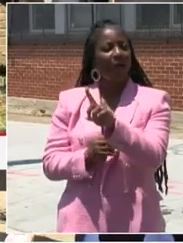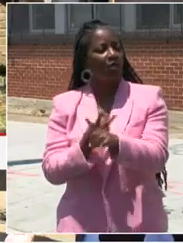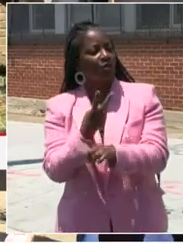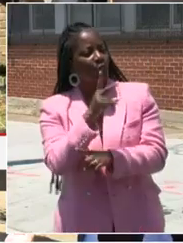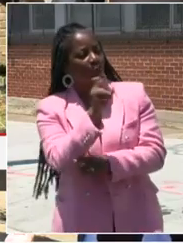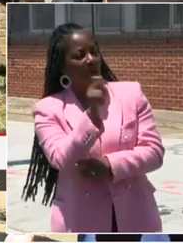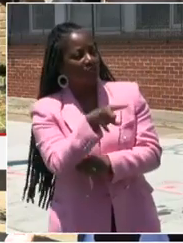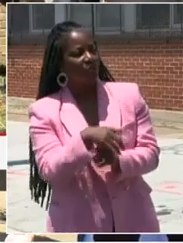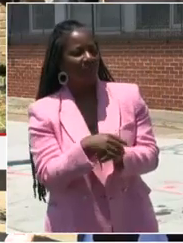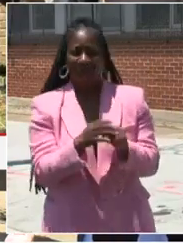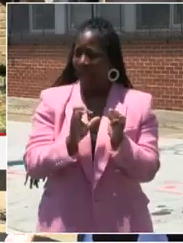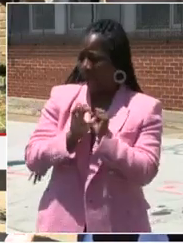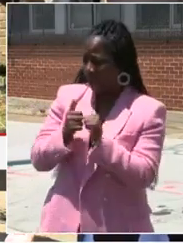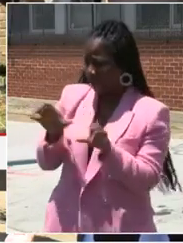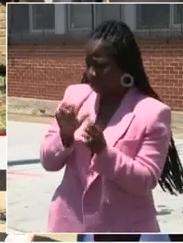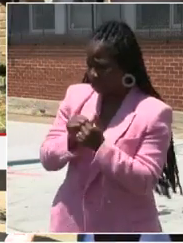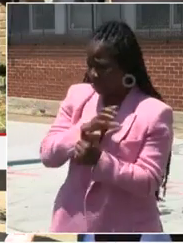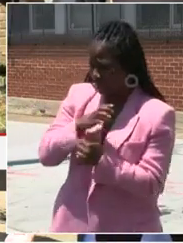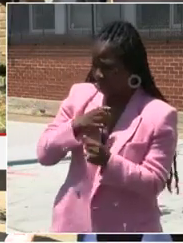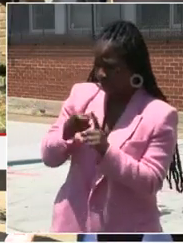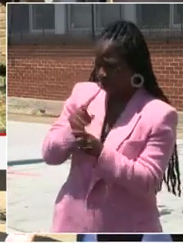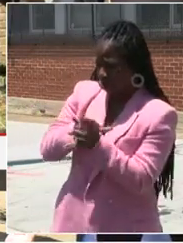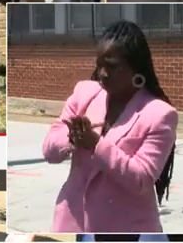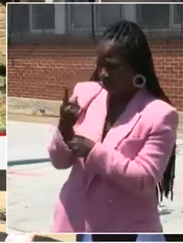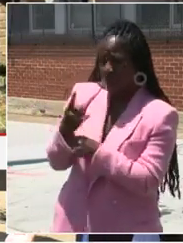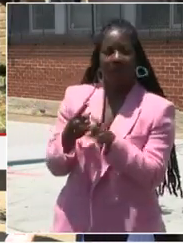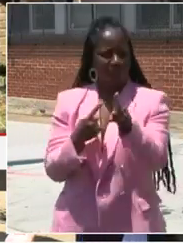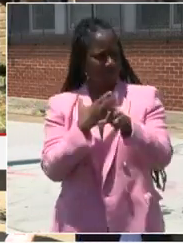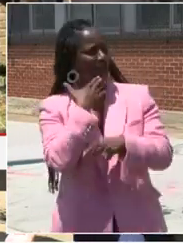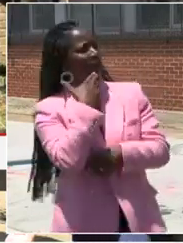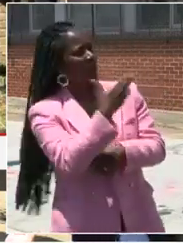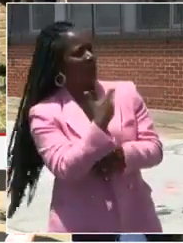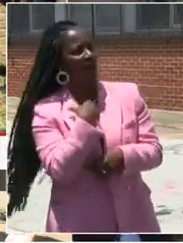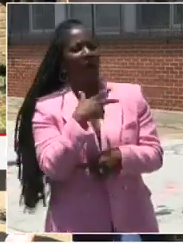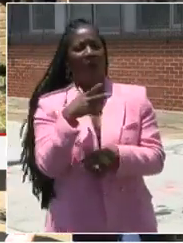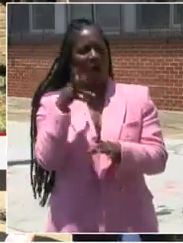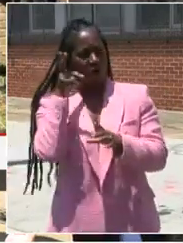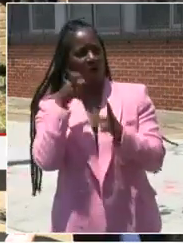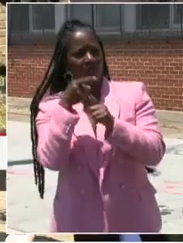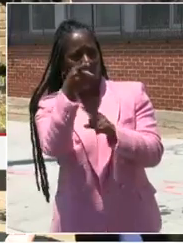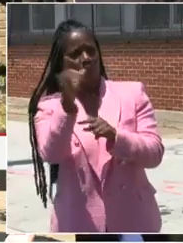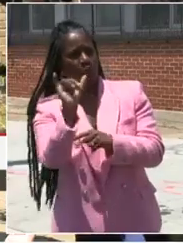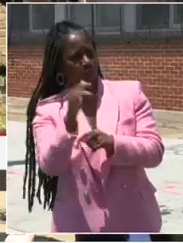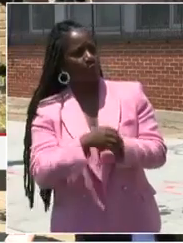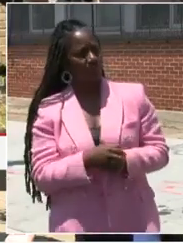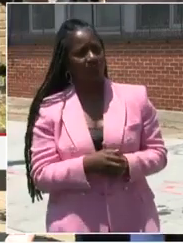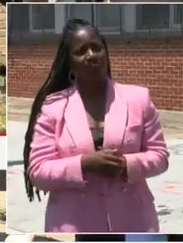questions. The first, How'd I do, Commissioner, from Ward 1? I heard from her, too.